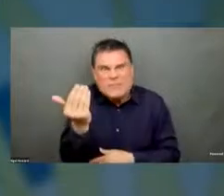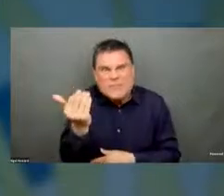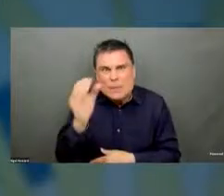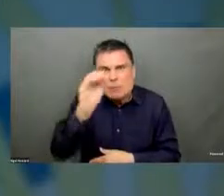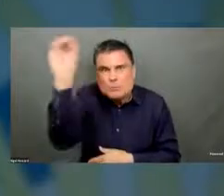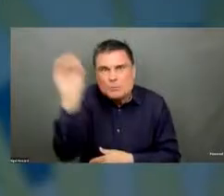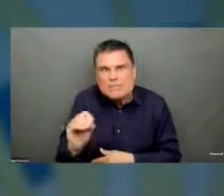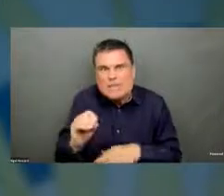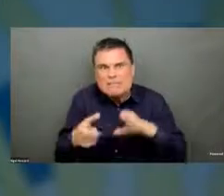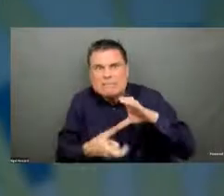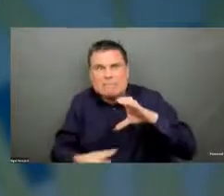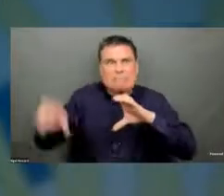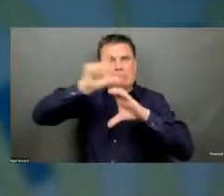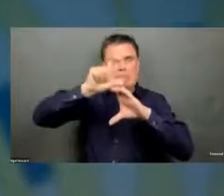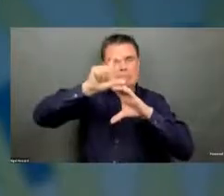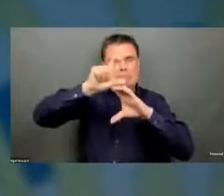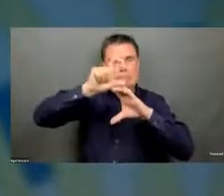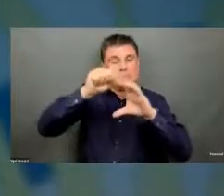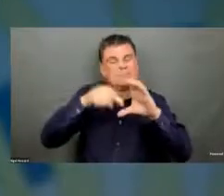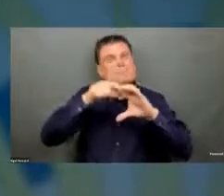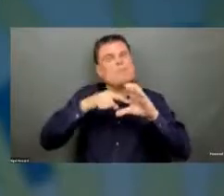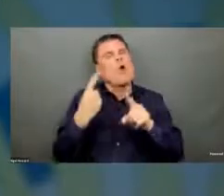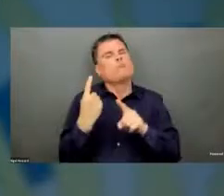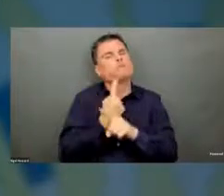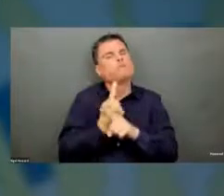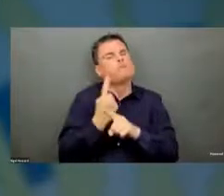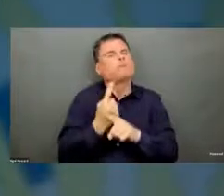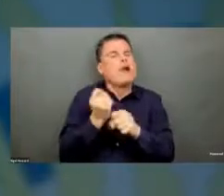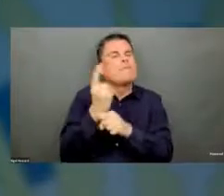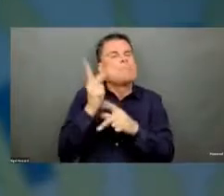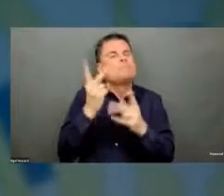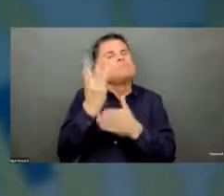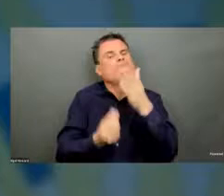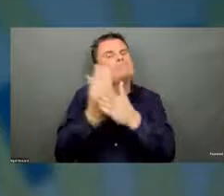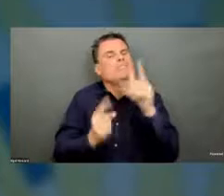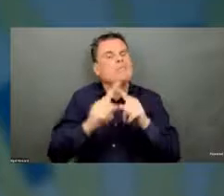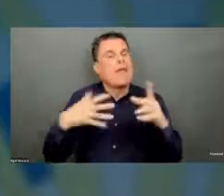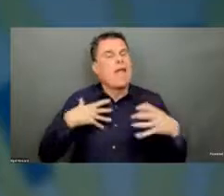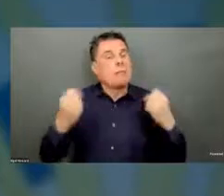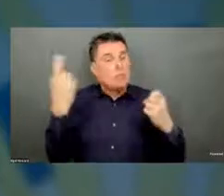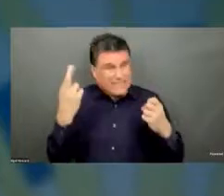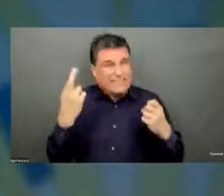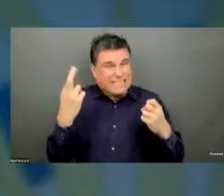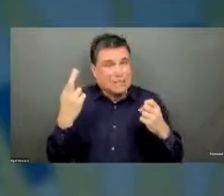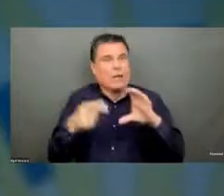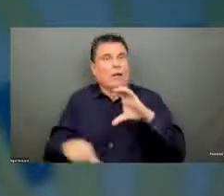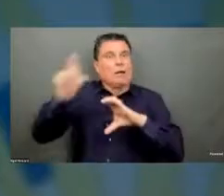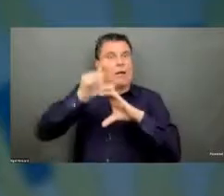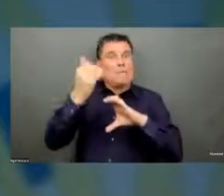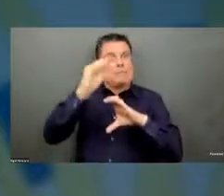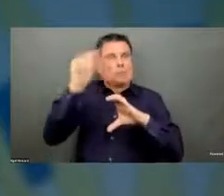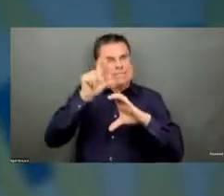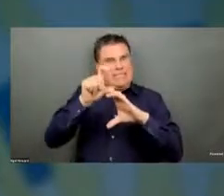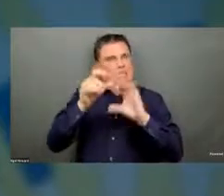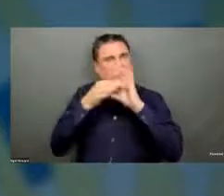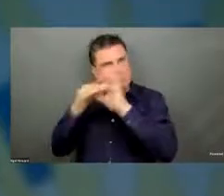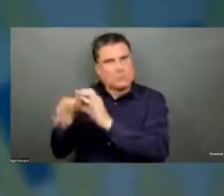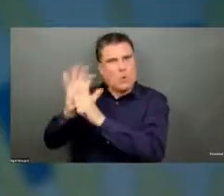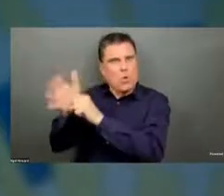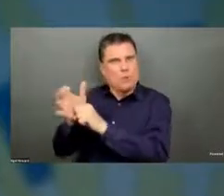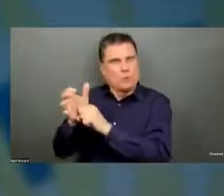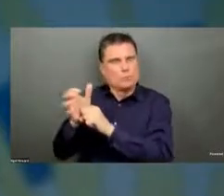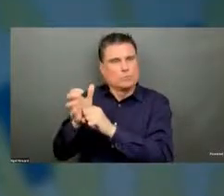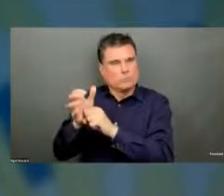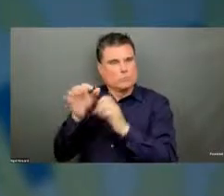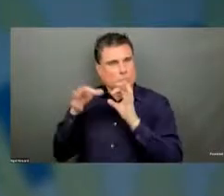all-cause mortality in people who died in that country during 2020. And that is the largest increase